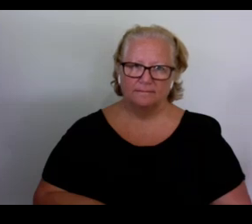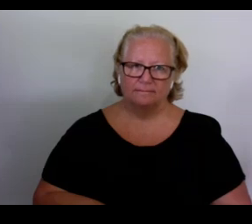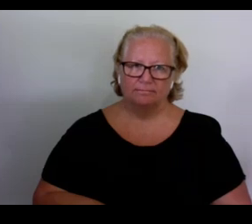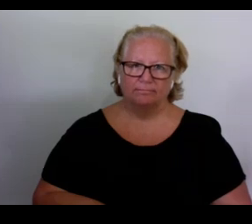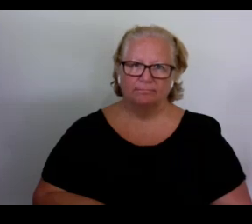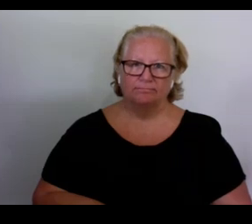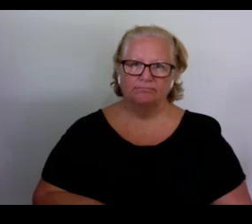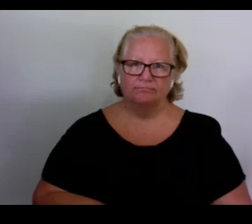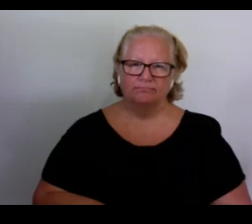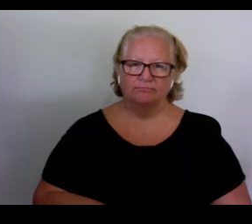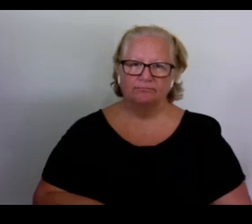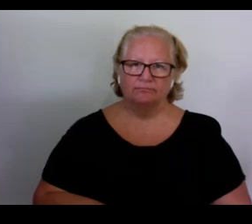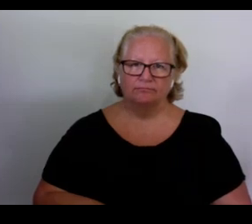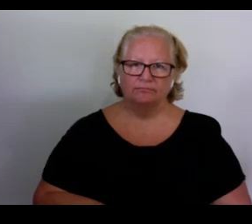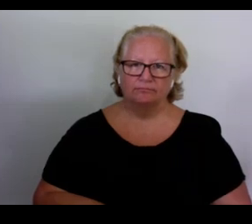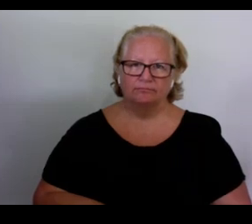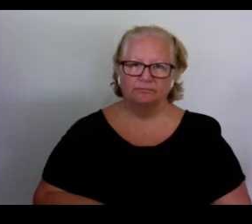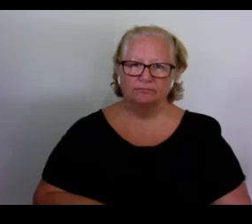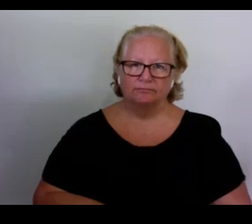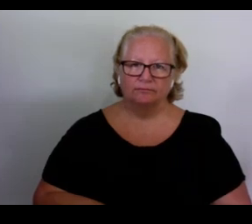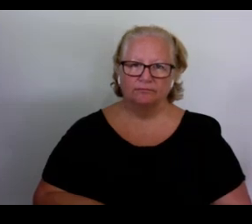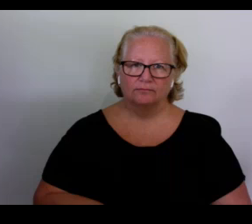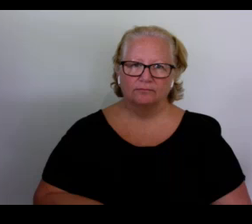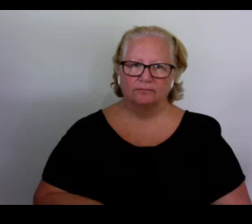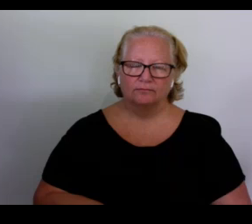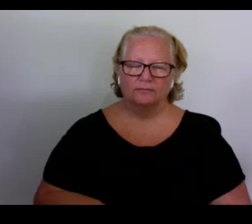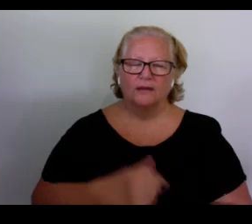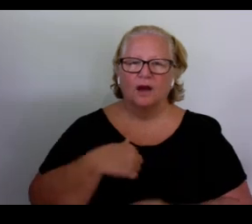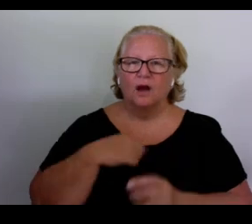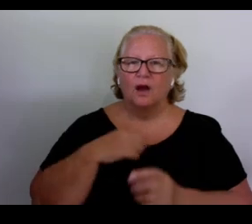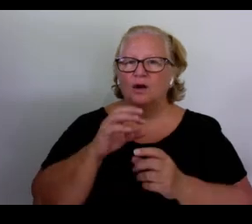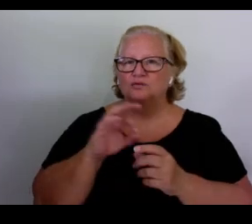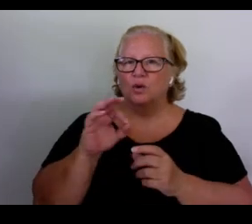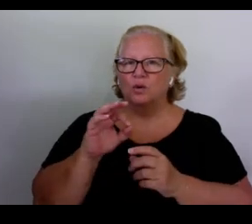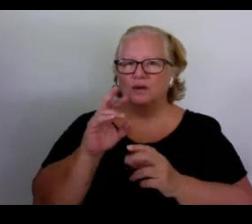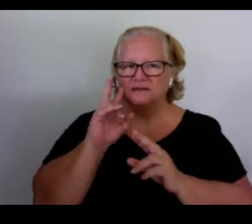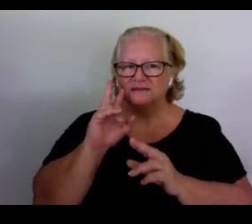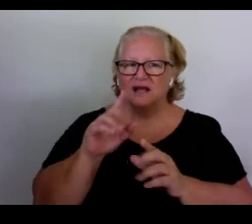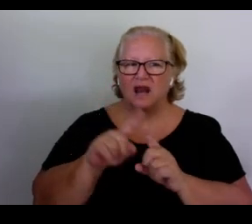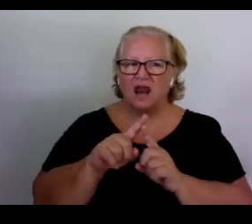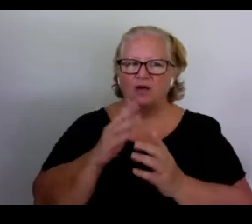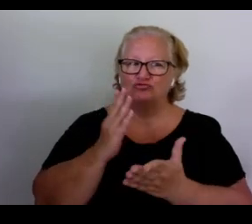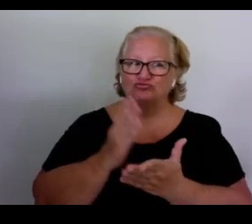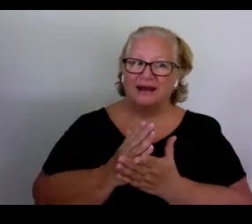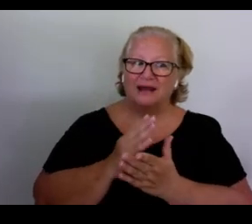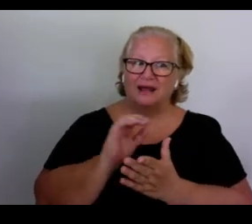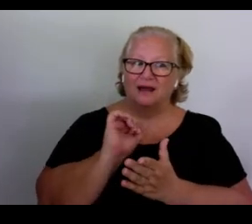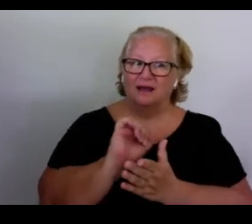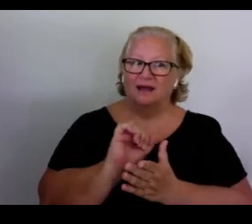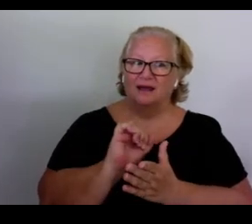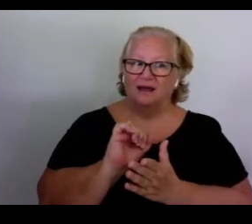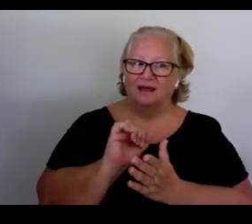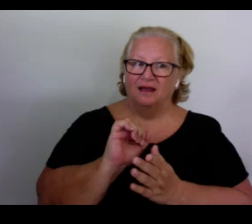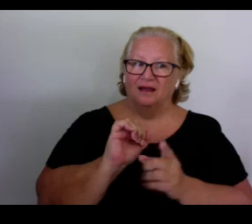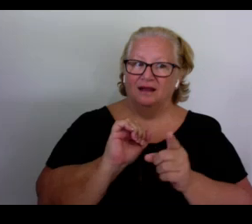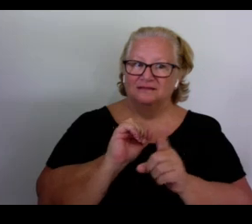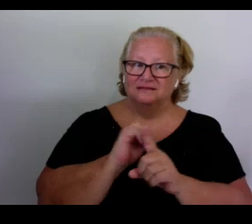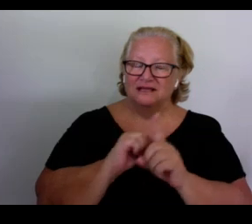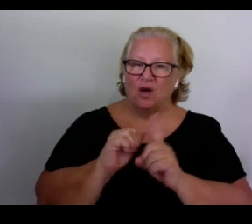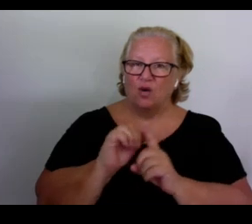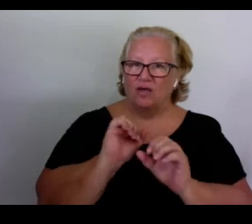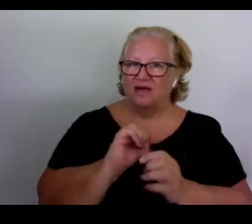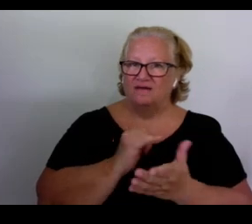I don't see that it's necessarily Mary and John's fault here for relying on buy now, pay later. Because when you're